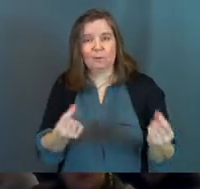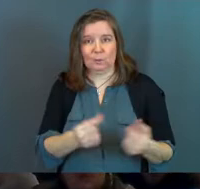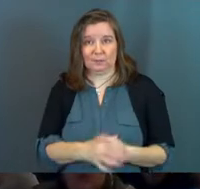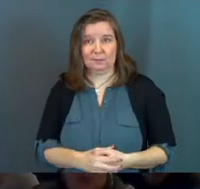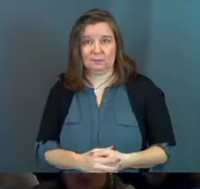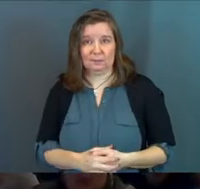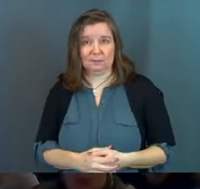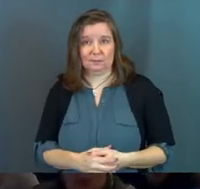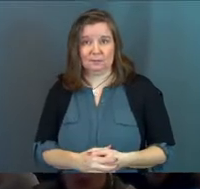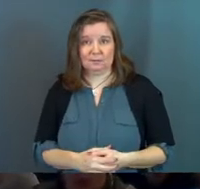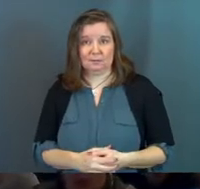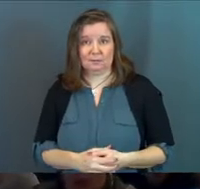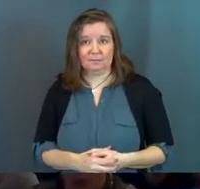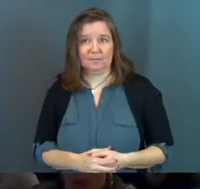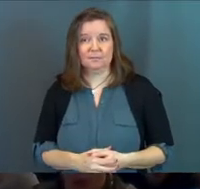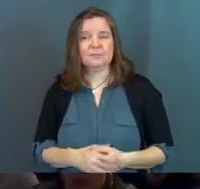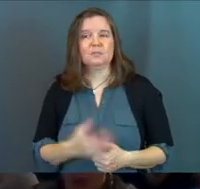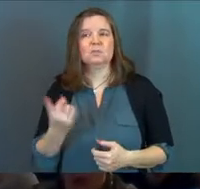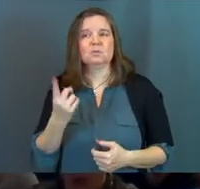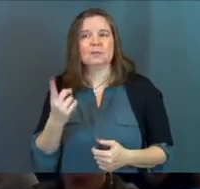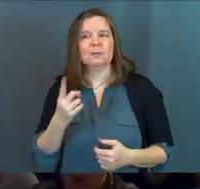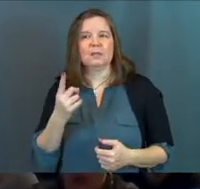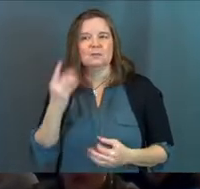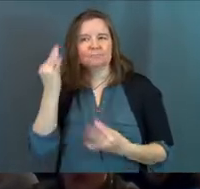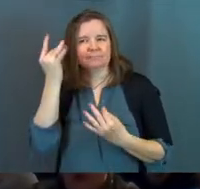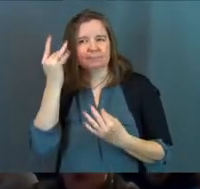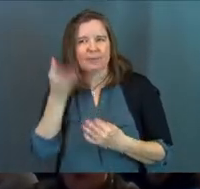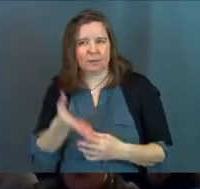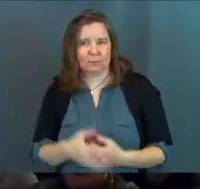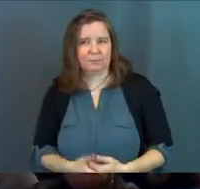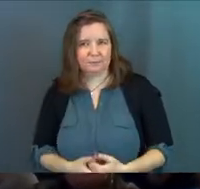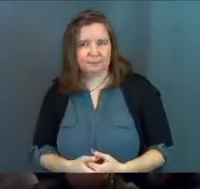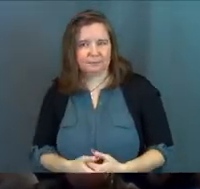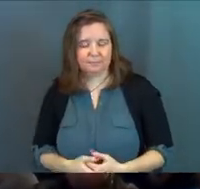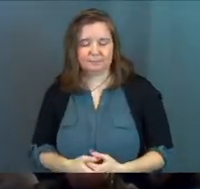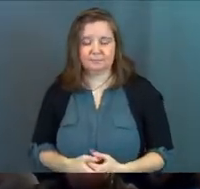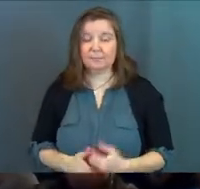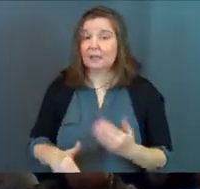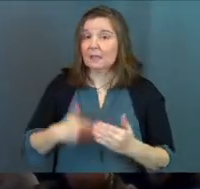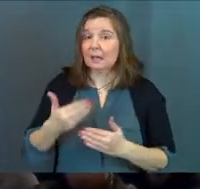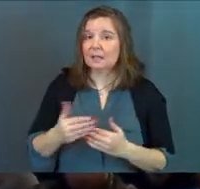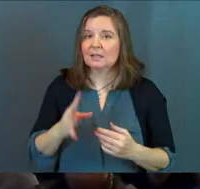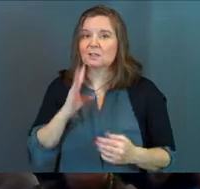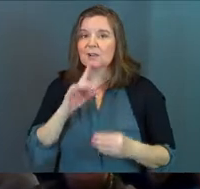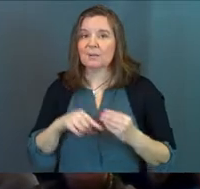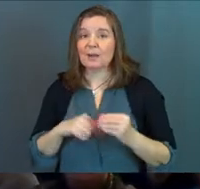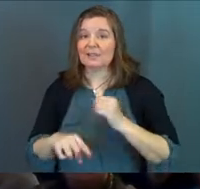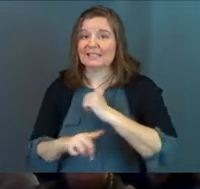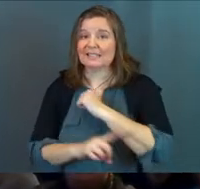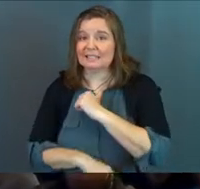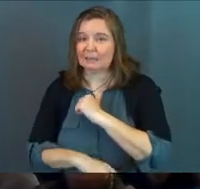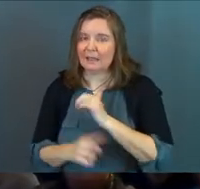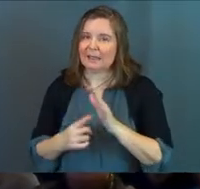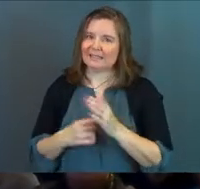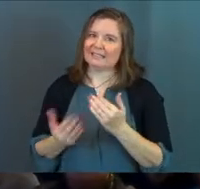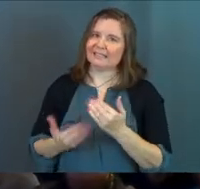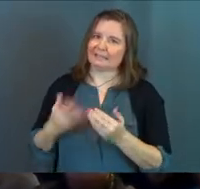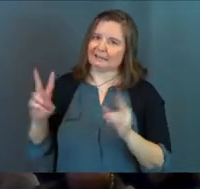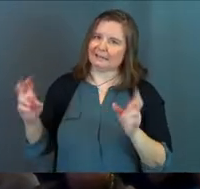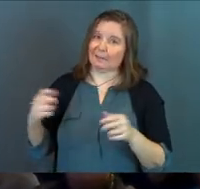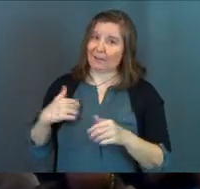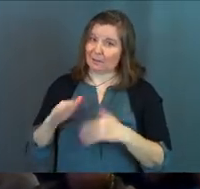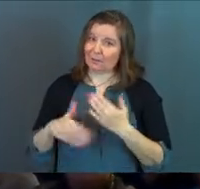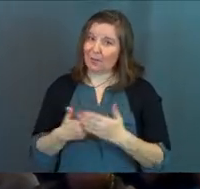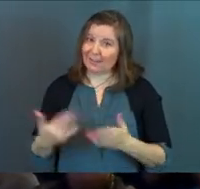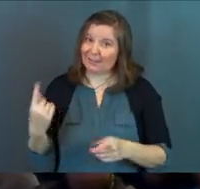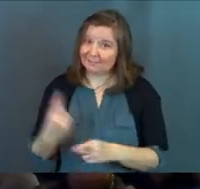doing. So just something to chew on there. Next, let's talk about discipline. This is the easy topic